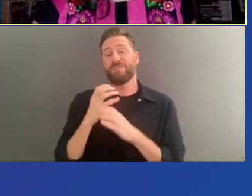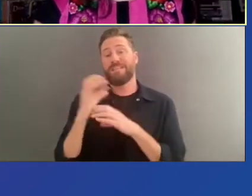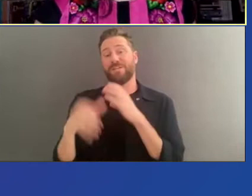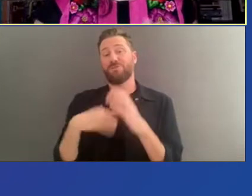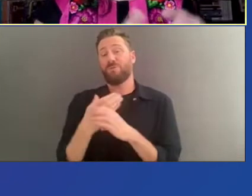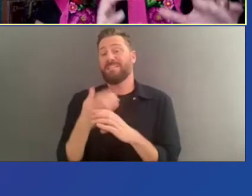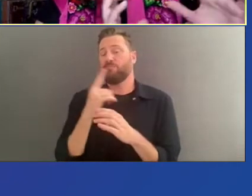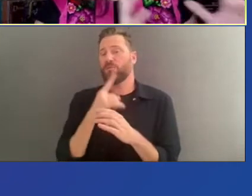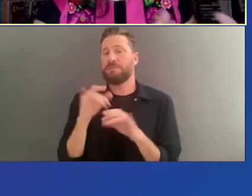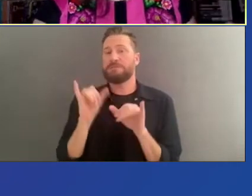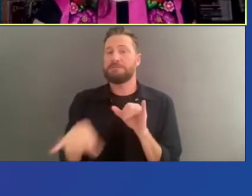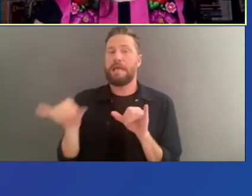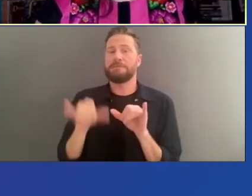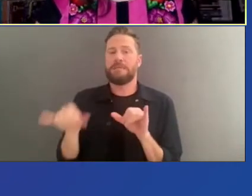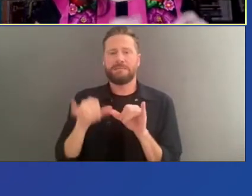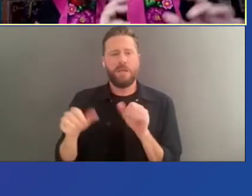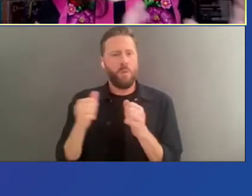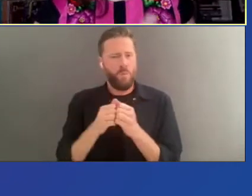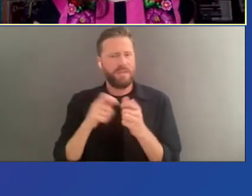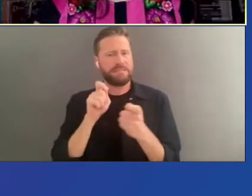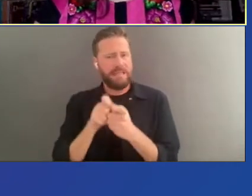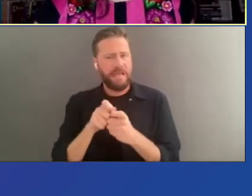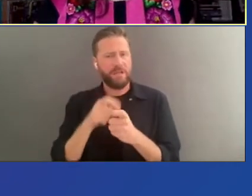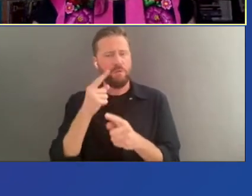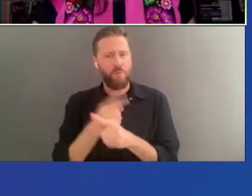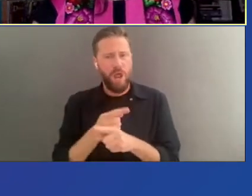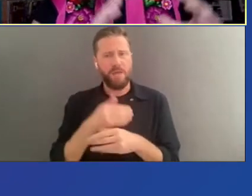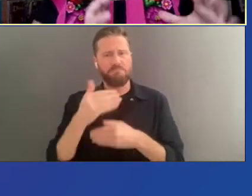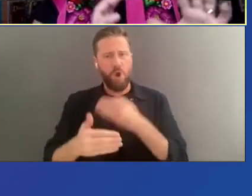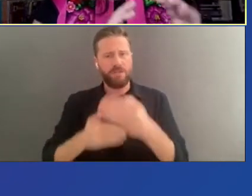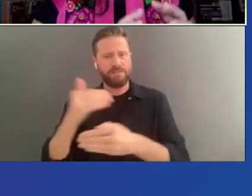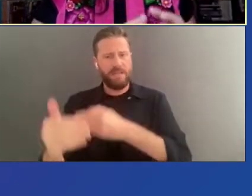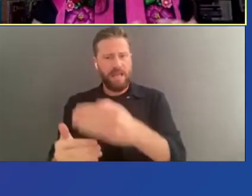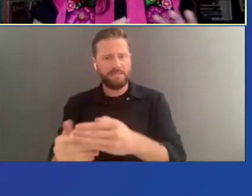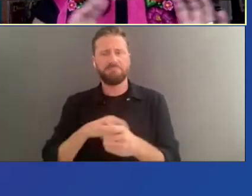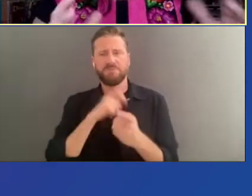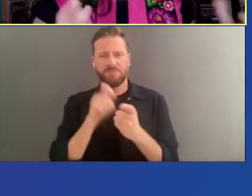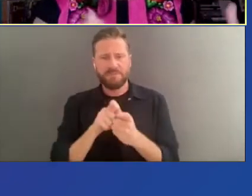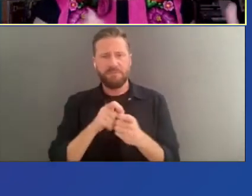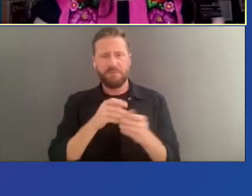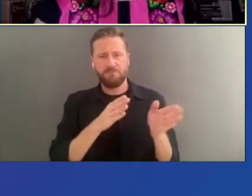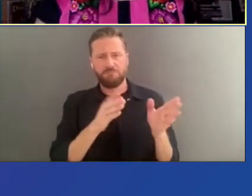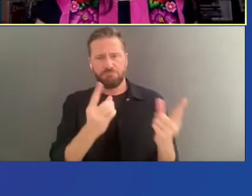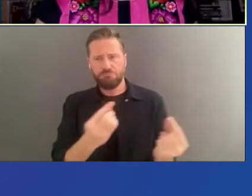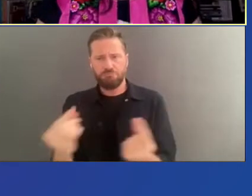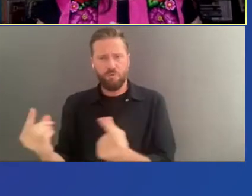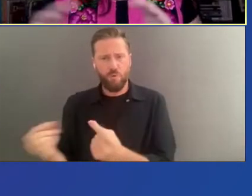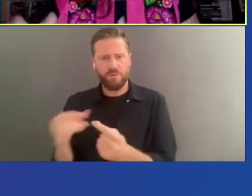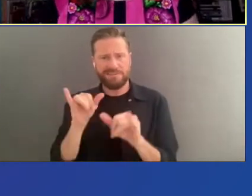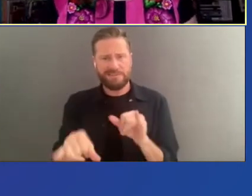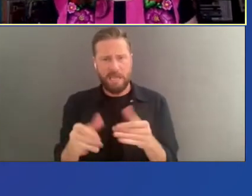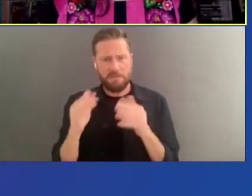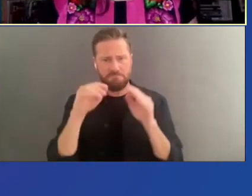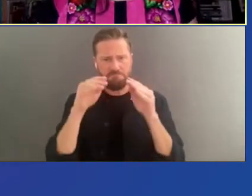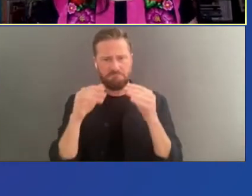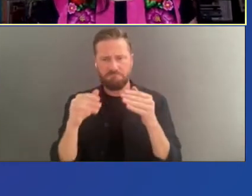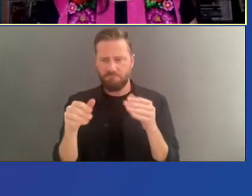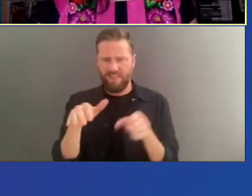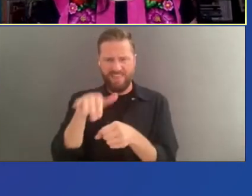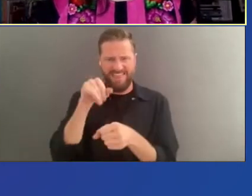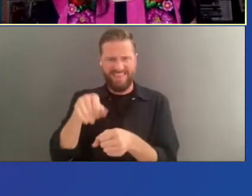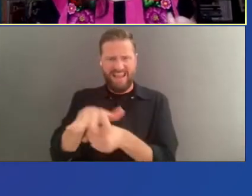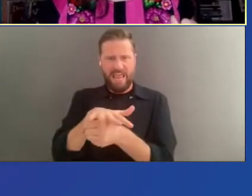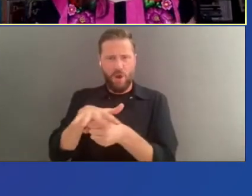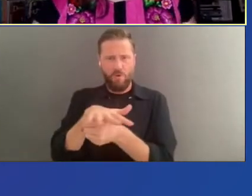certain way with certain protocols, certain elements, and it stayed sort of contained geographically and